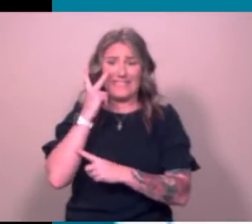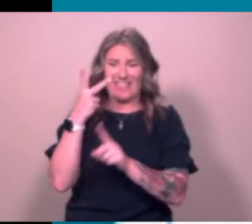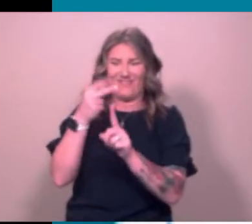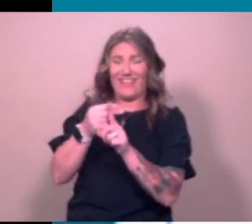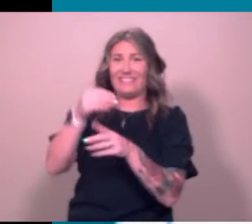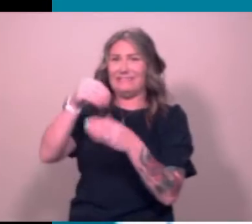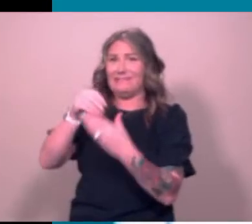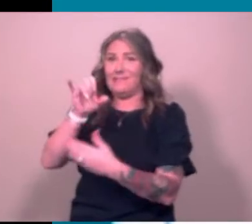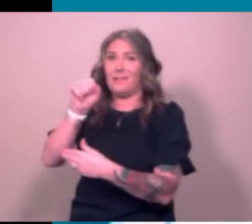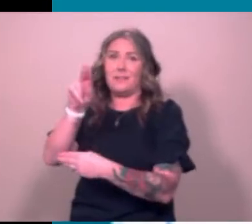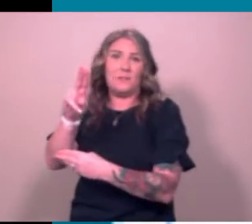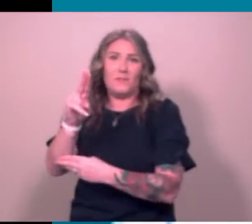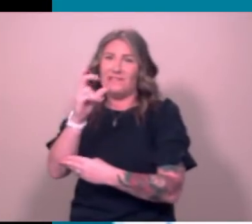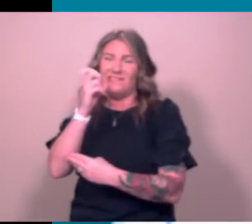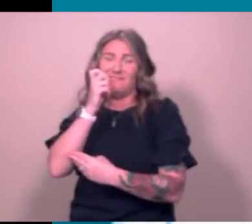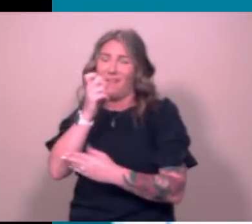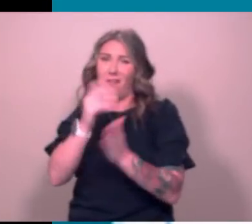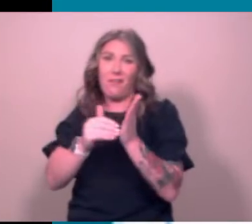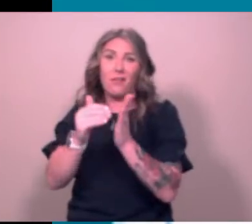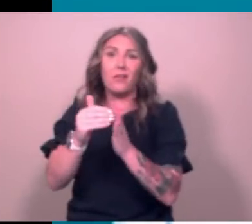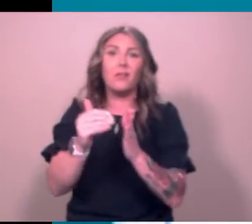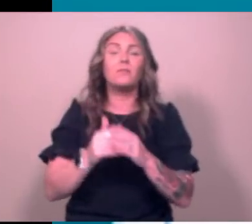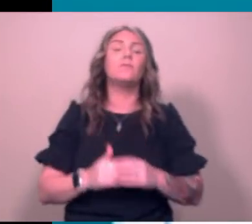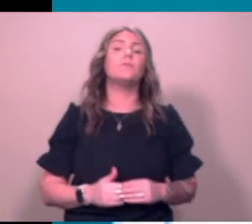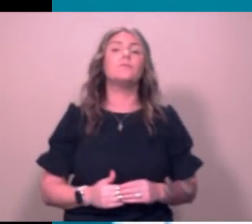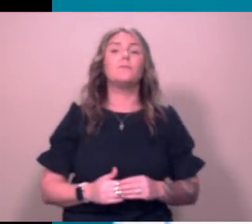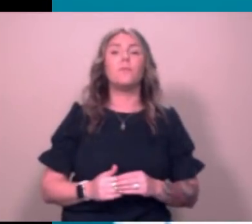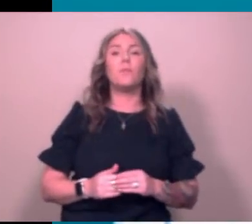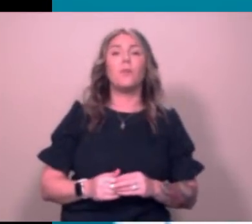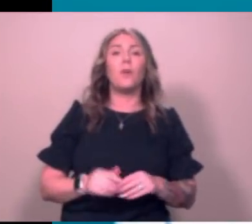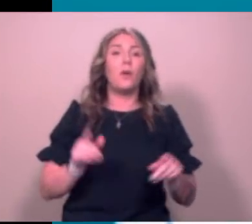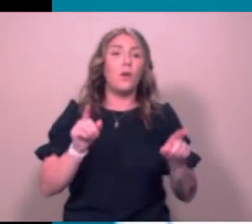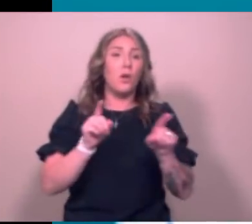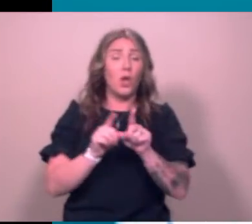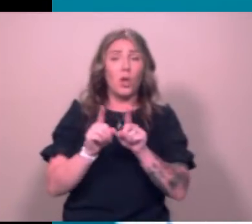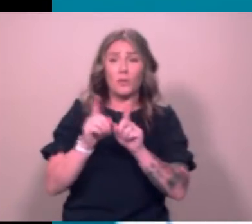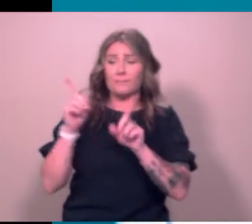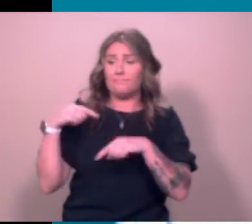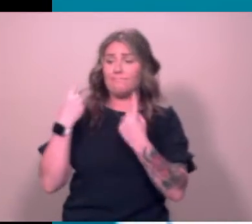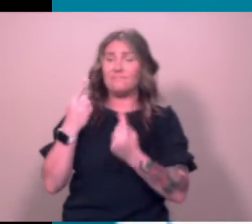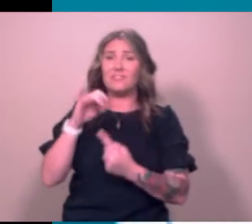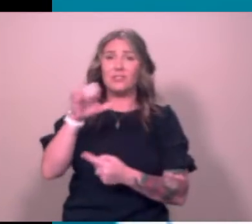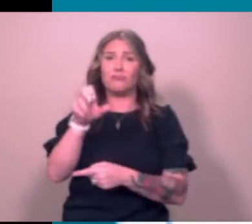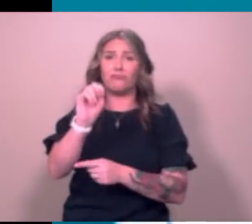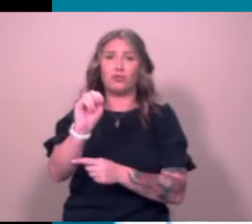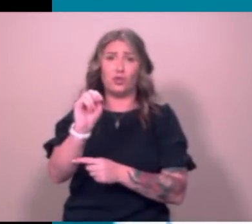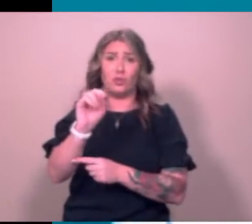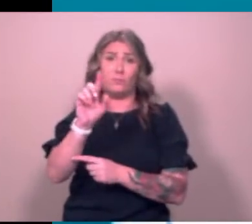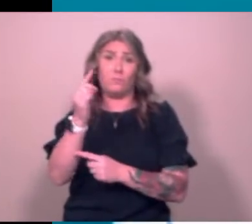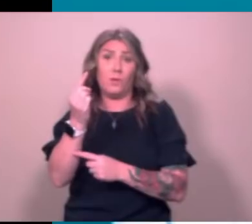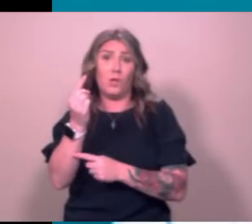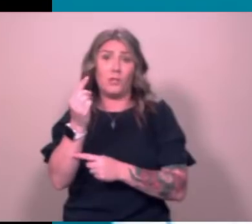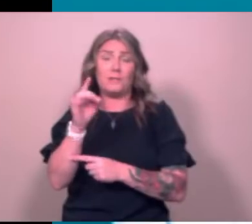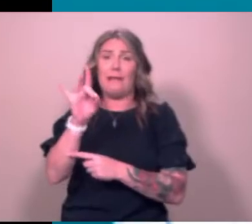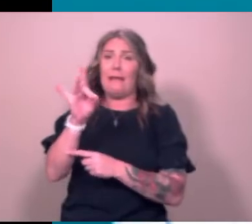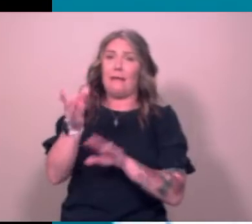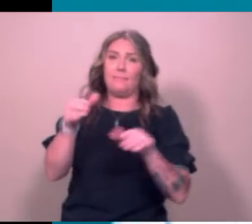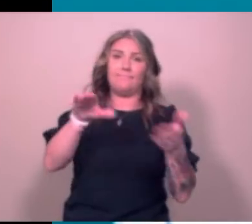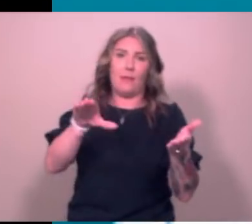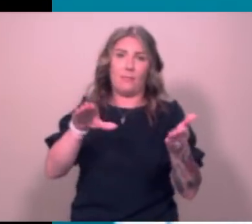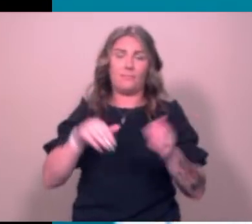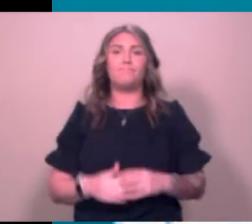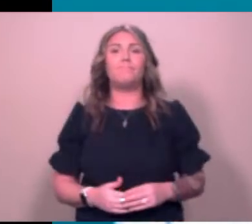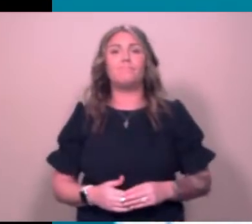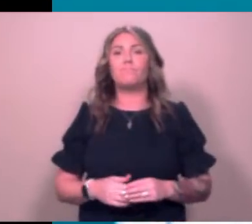fully vaccinated. We have also had, just since January 1st, had 8 deaths. And we